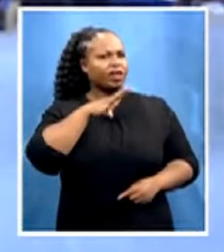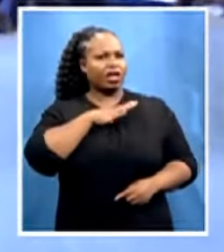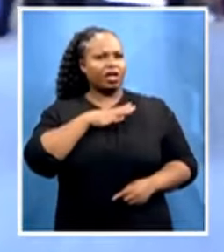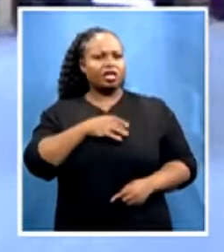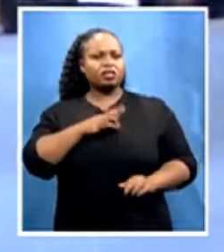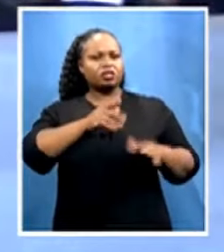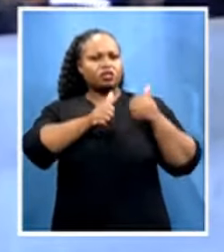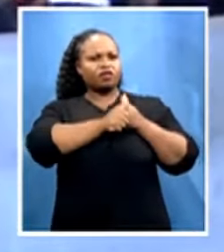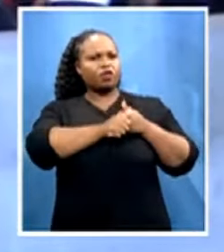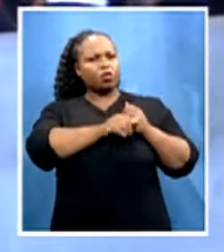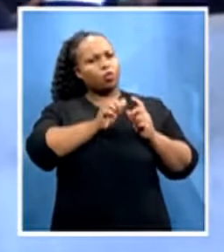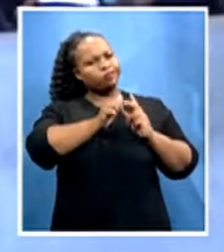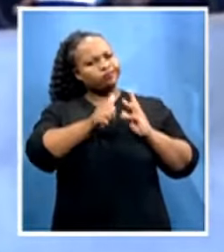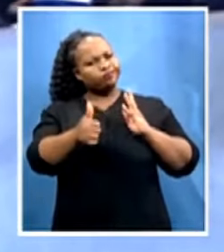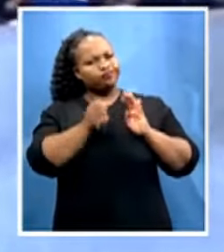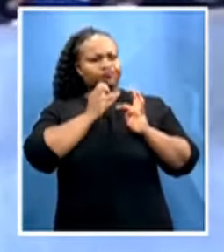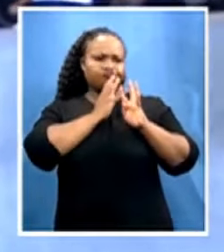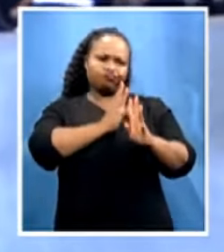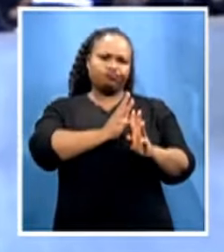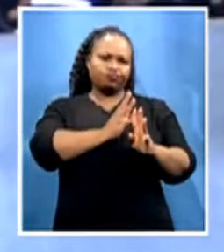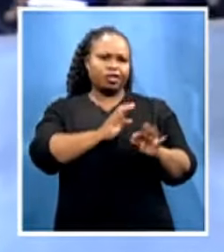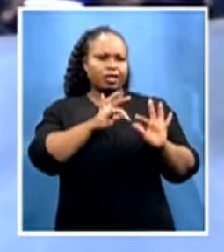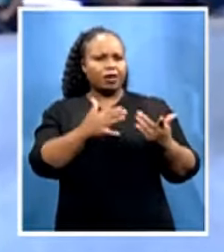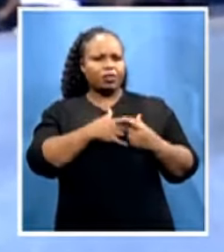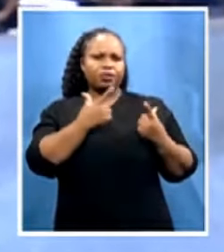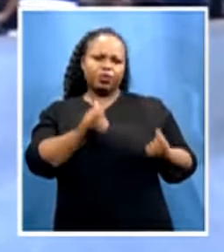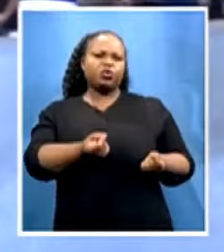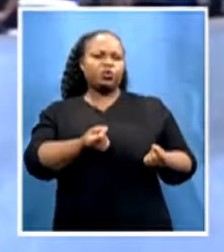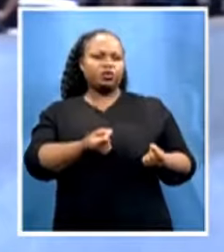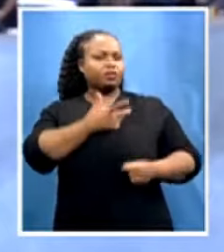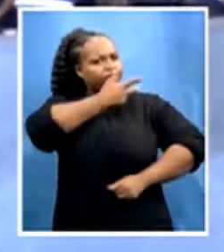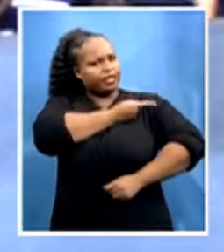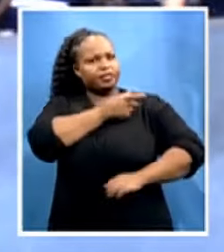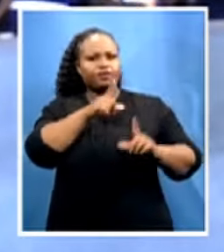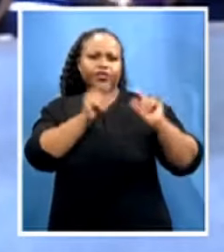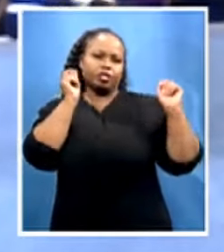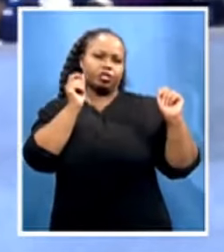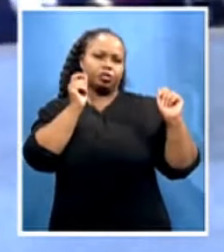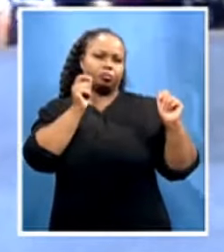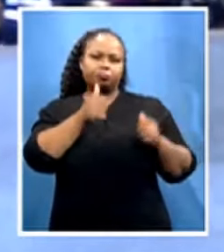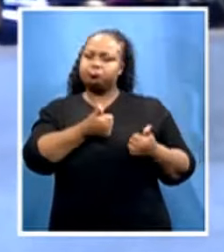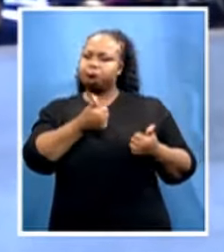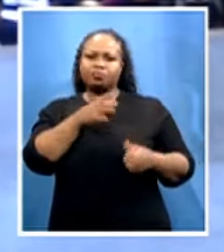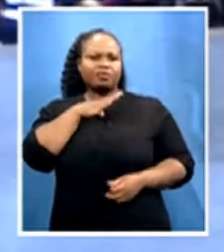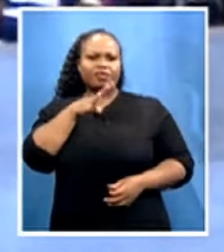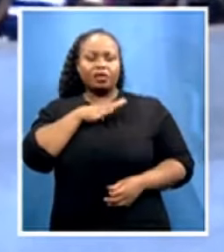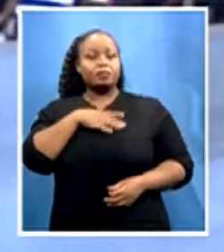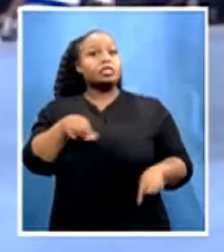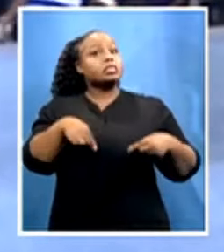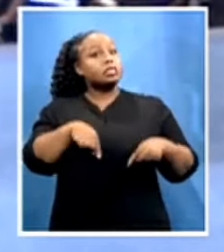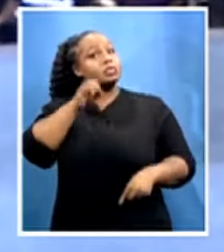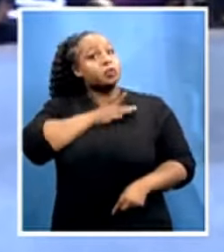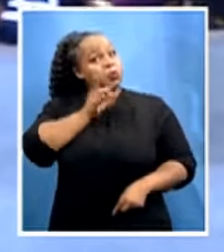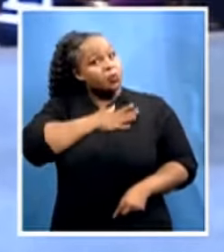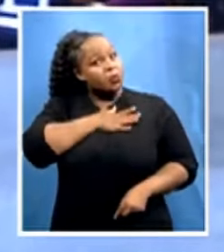the way they want us to do it, we did vaccinate, and it was fine. I was so scared, but after I done it, it was